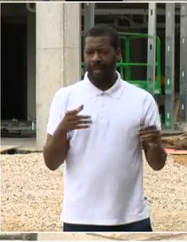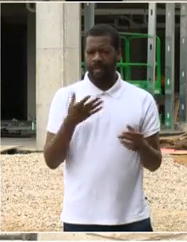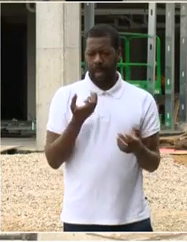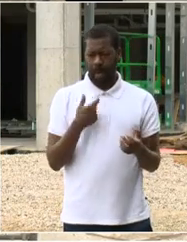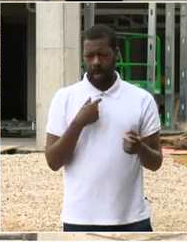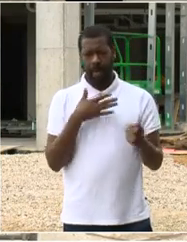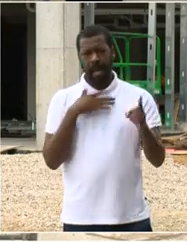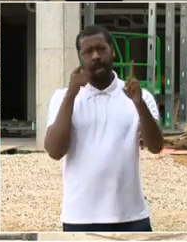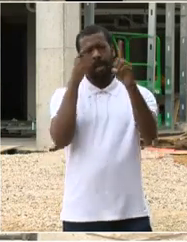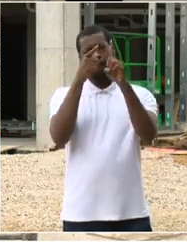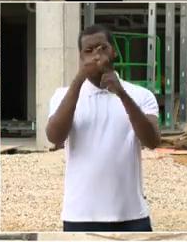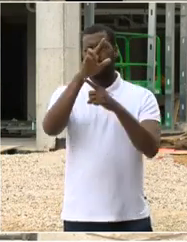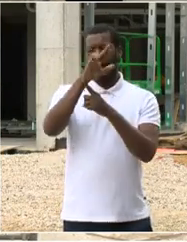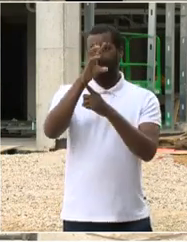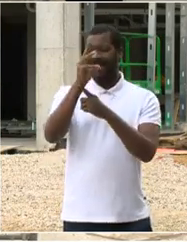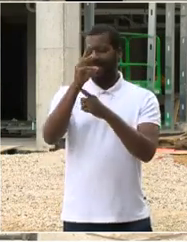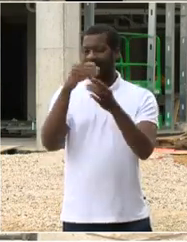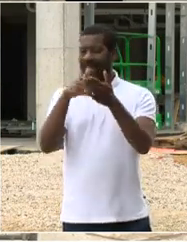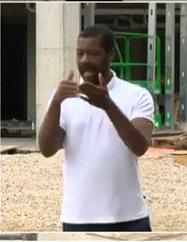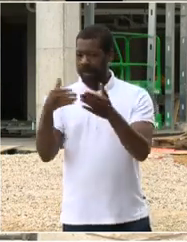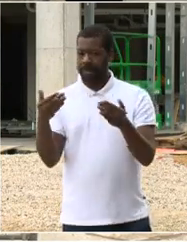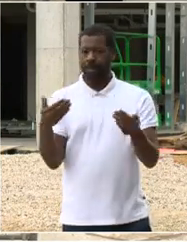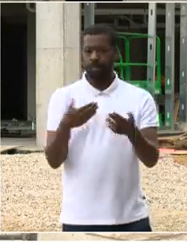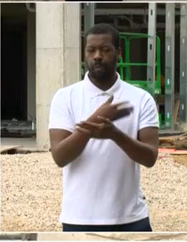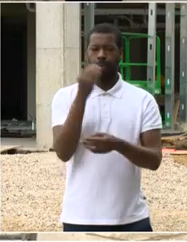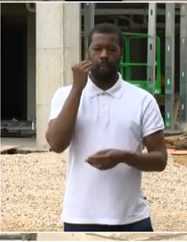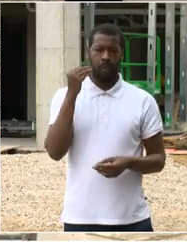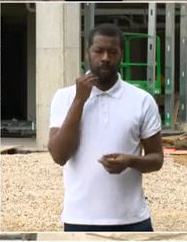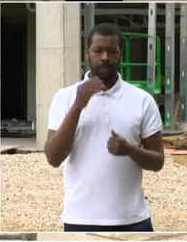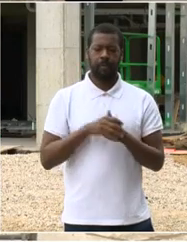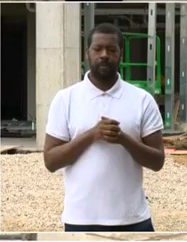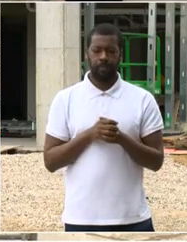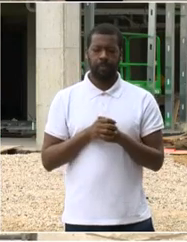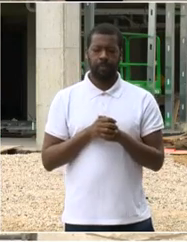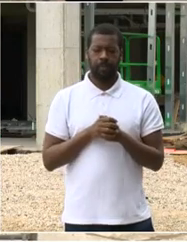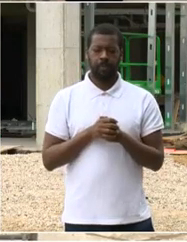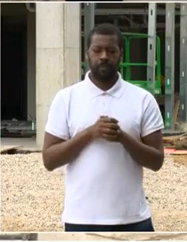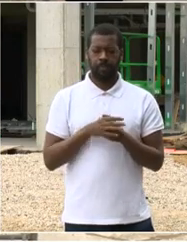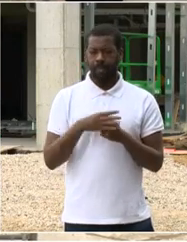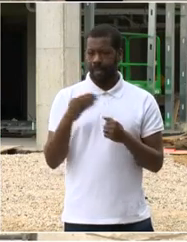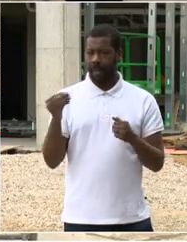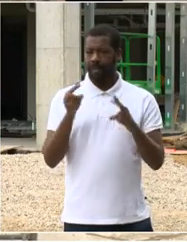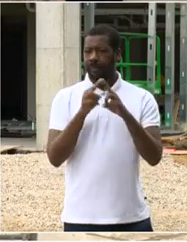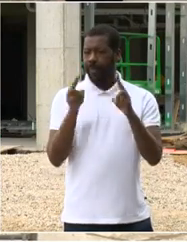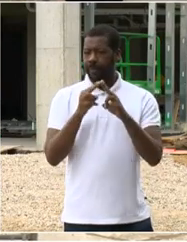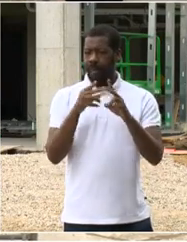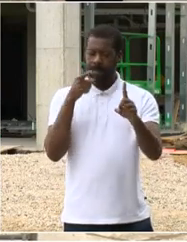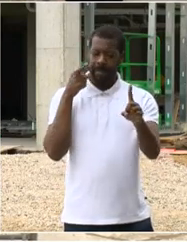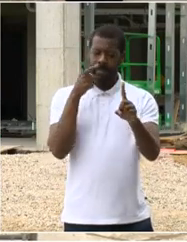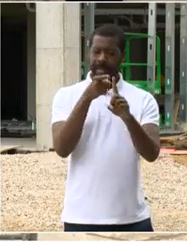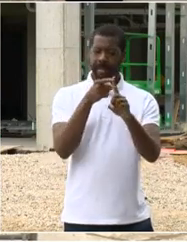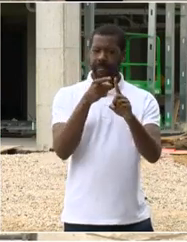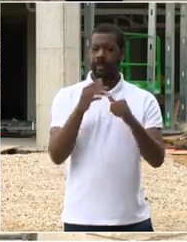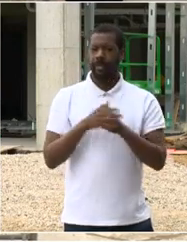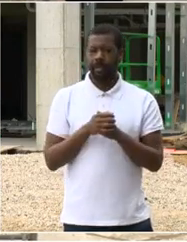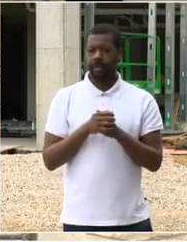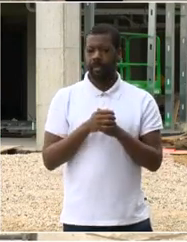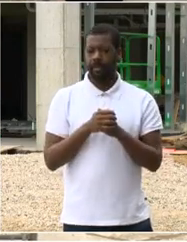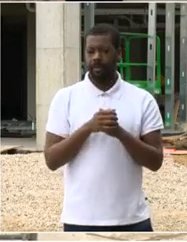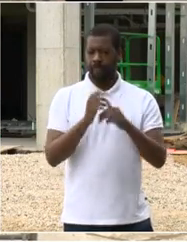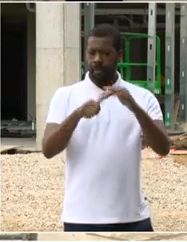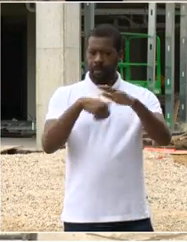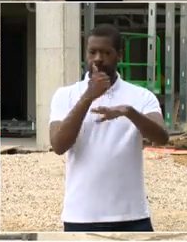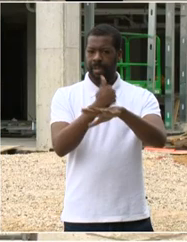of 36,000 new homes. And we were more specific because we were the first in the country to set